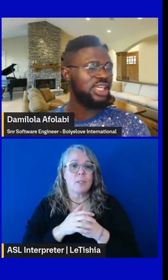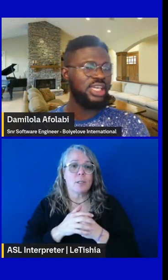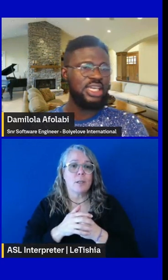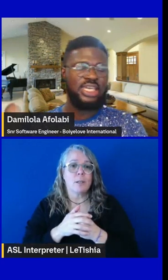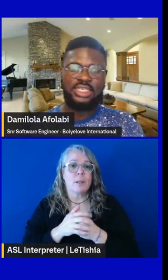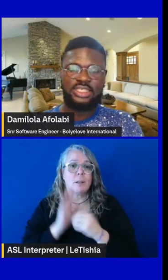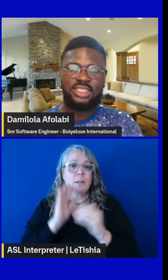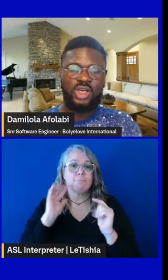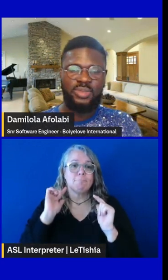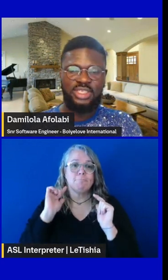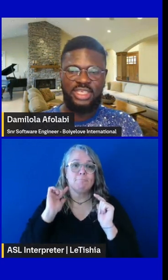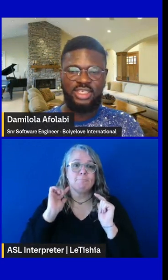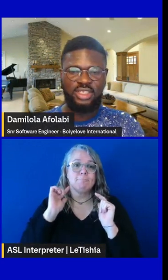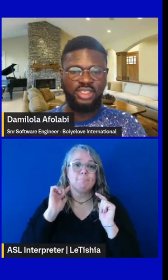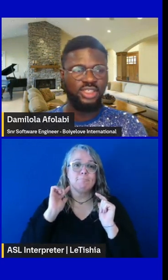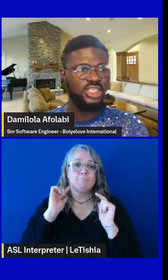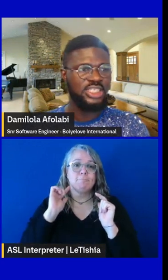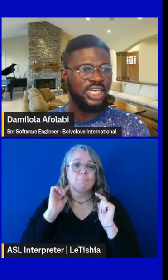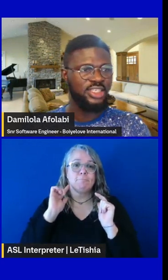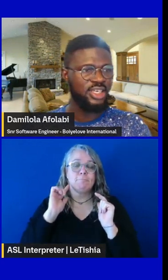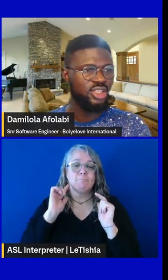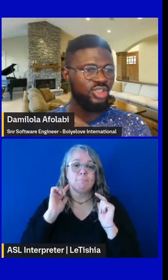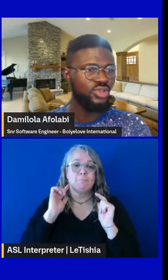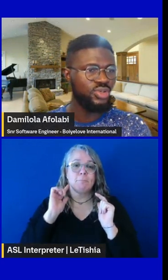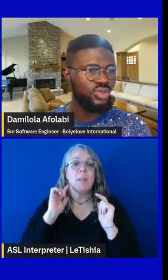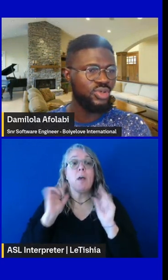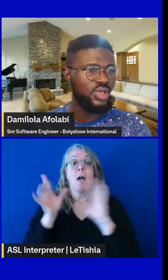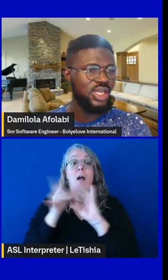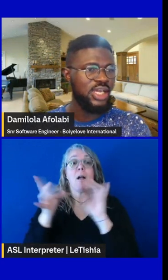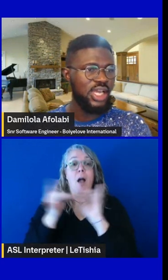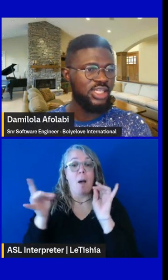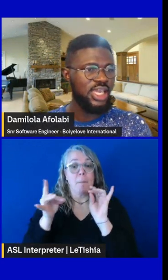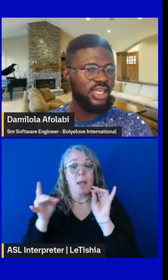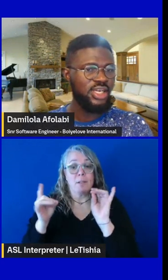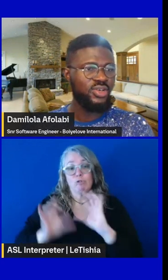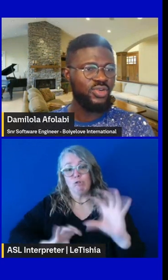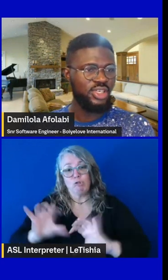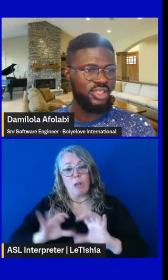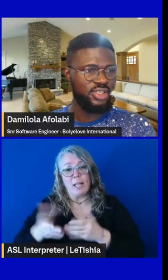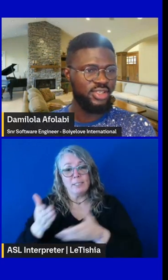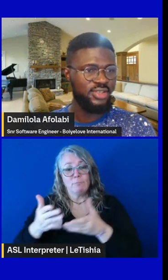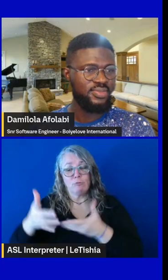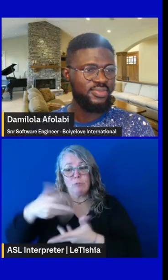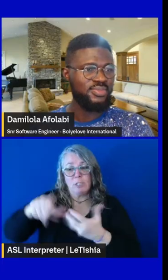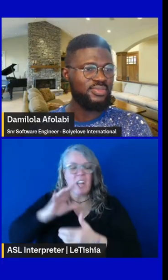hang out in the comment section, the chat section, to take questions.